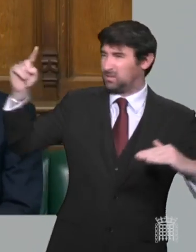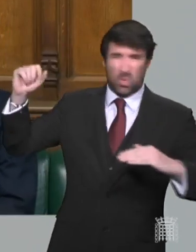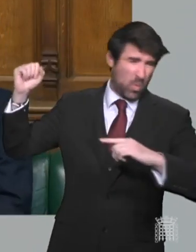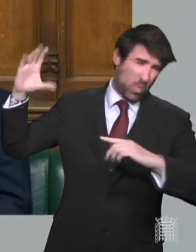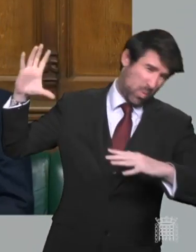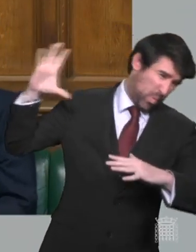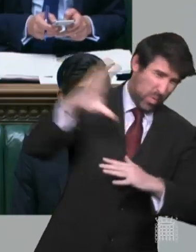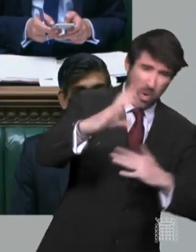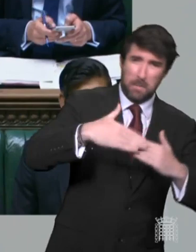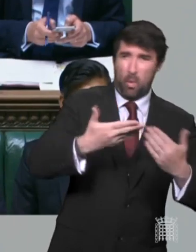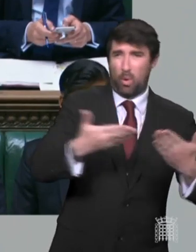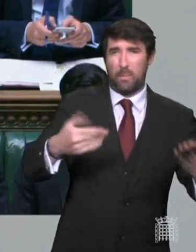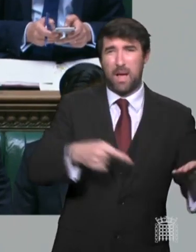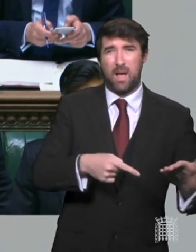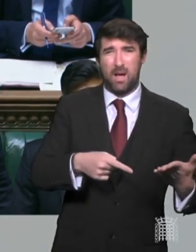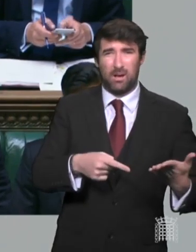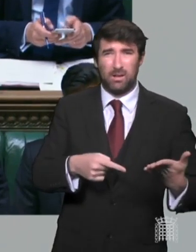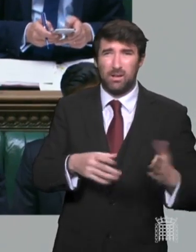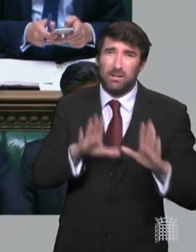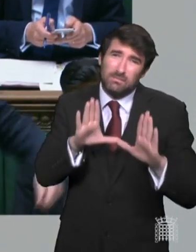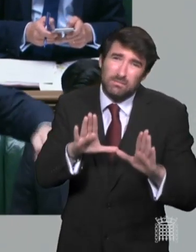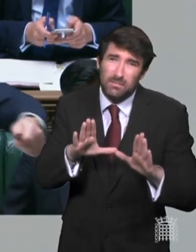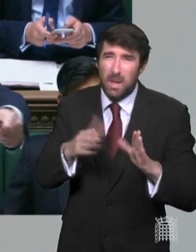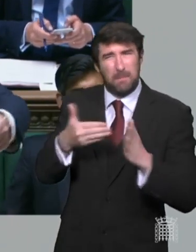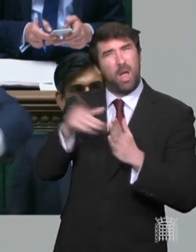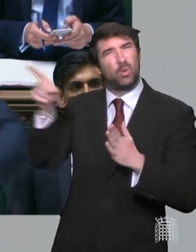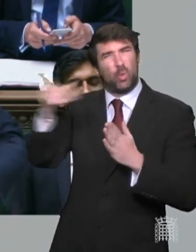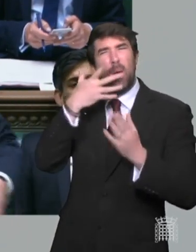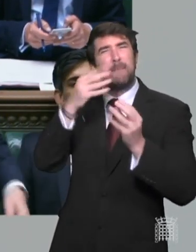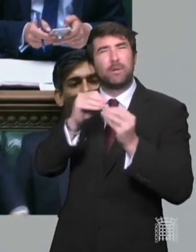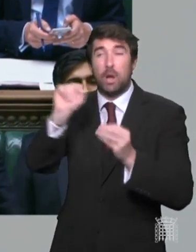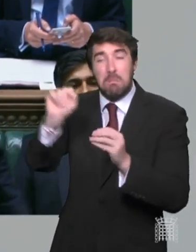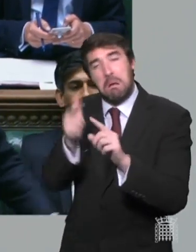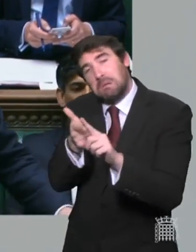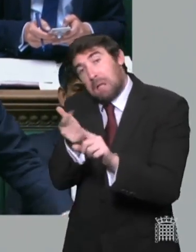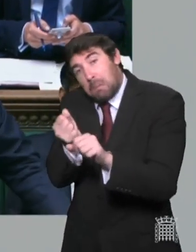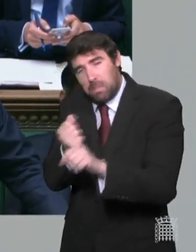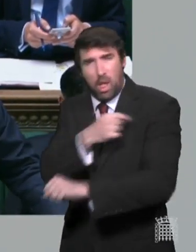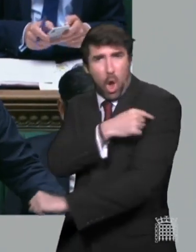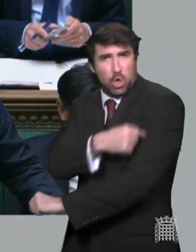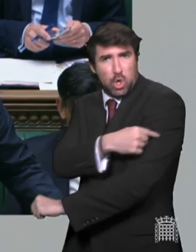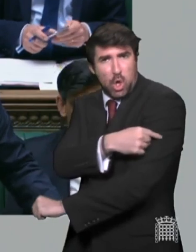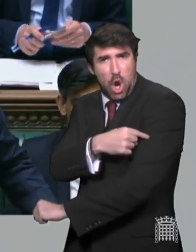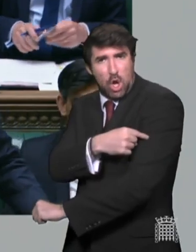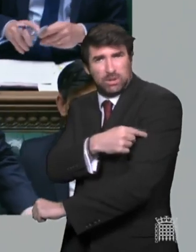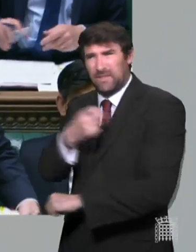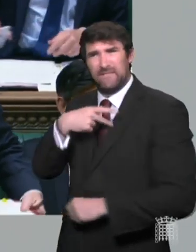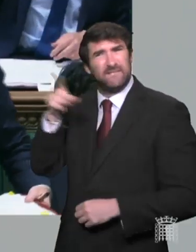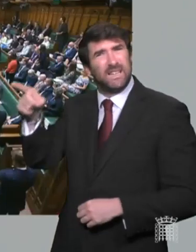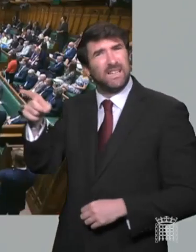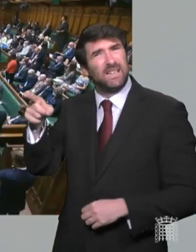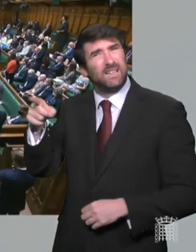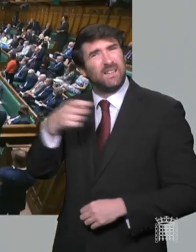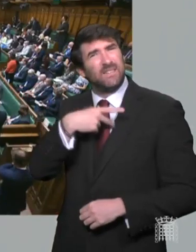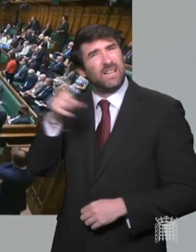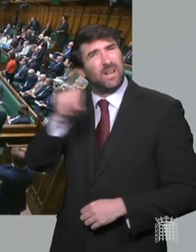funds. And that is why it is so astonishing that he and his party are actually determined to vote against it tonight.